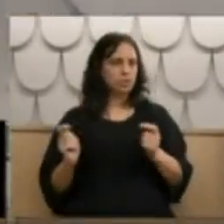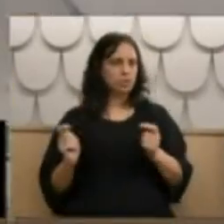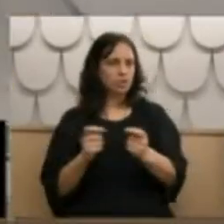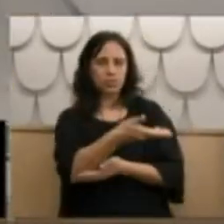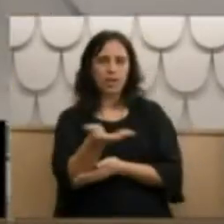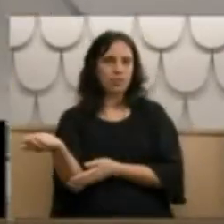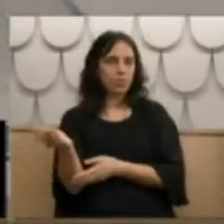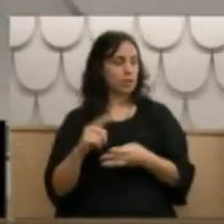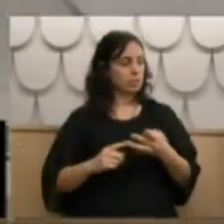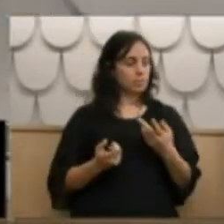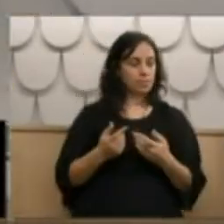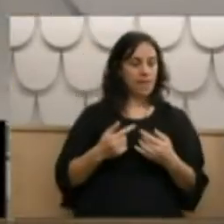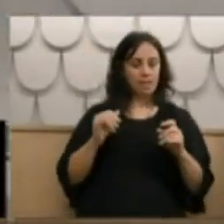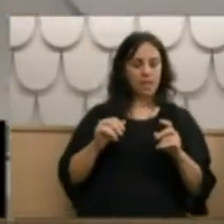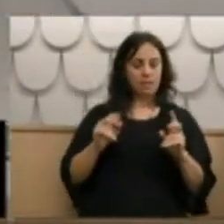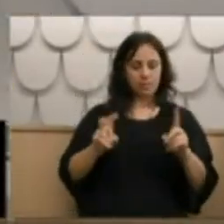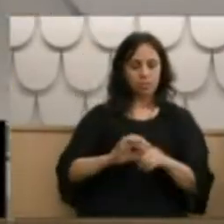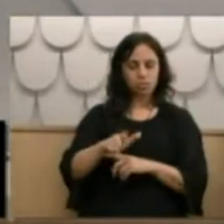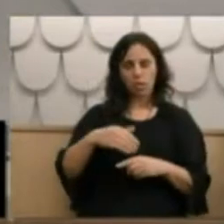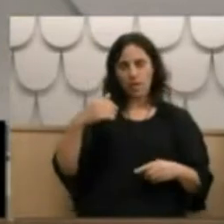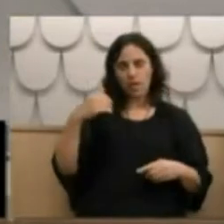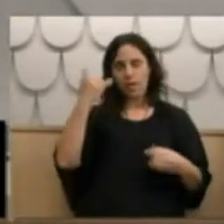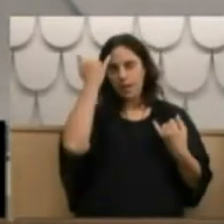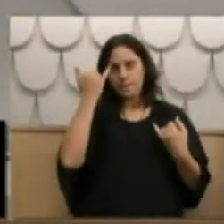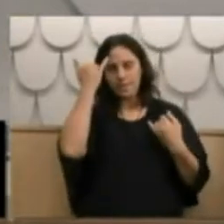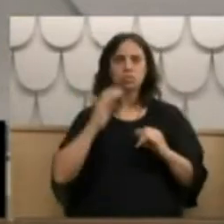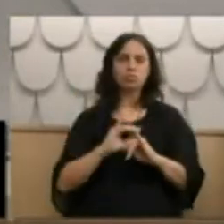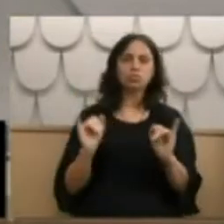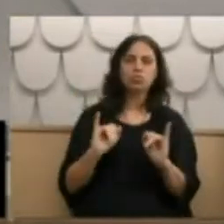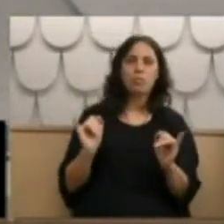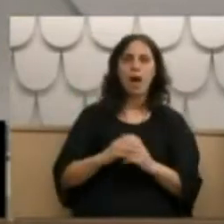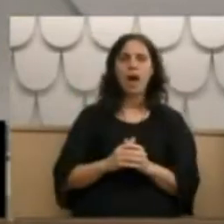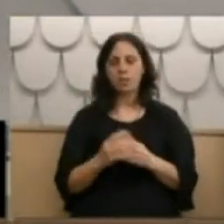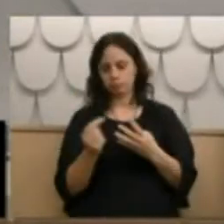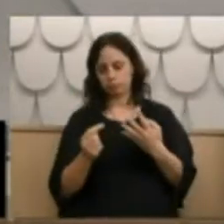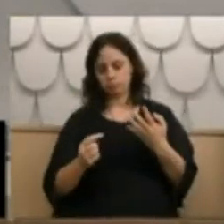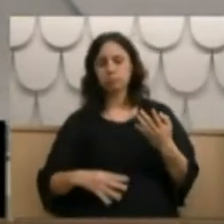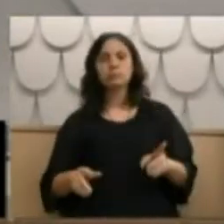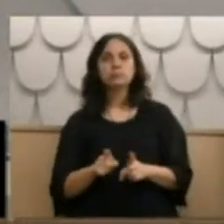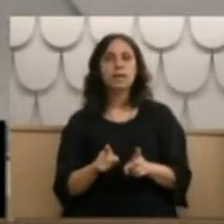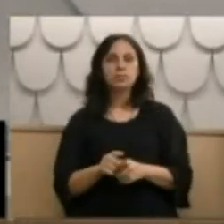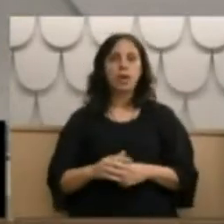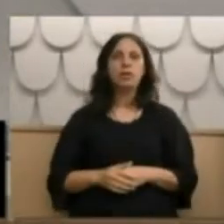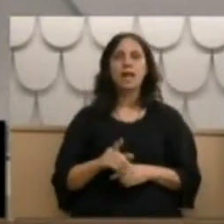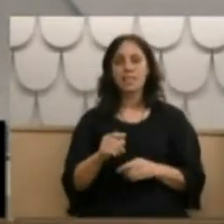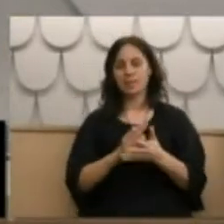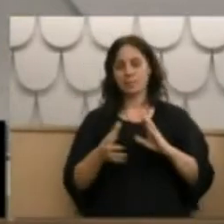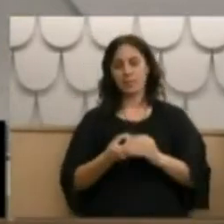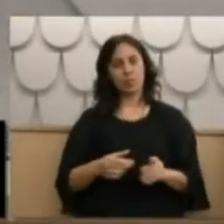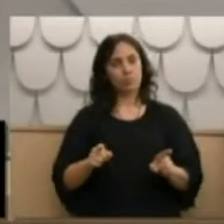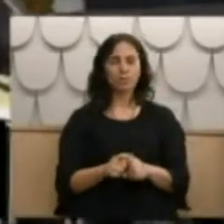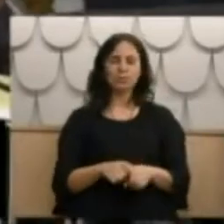mental compensation for mental trauma, etc. Yes. Which is, I believe, is problematic as well. It